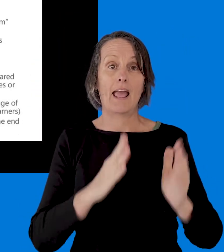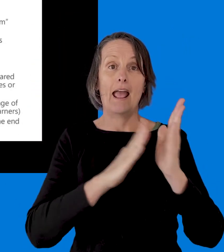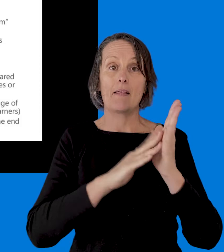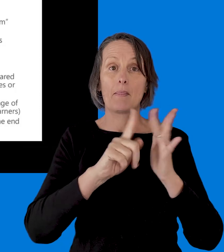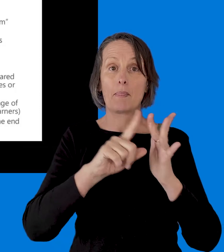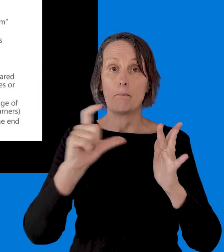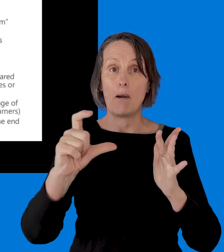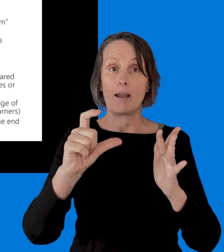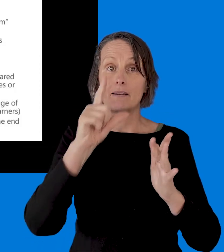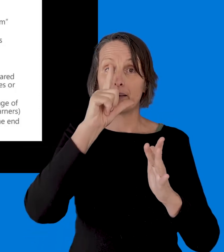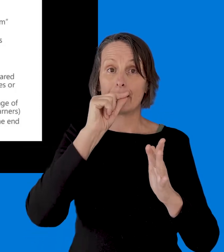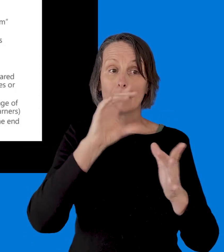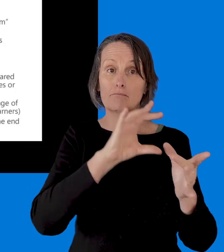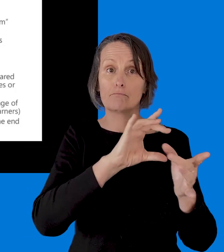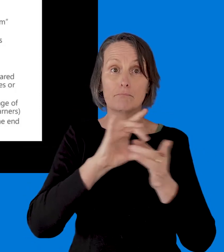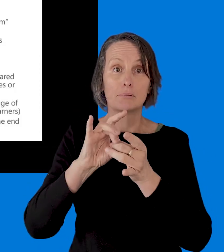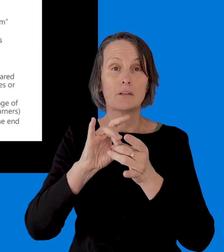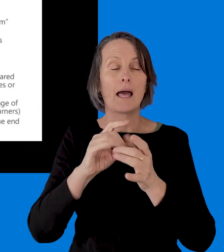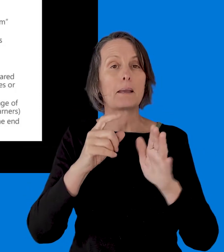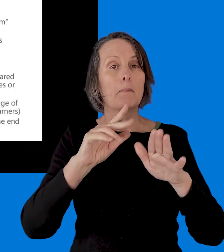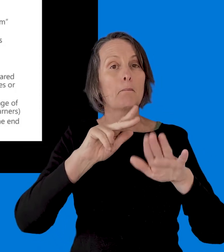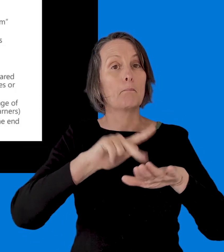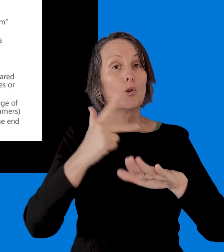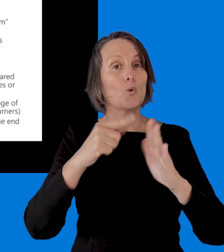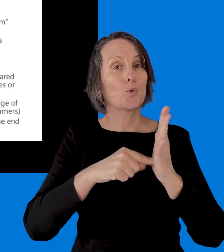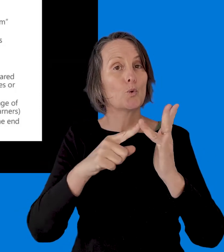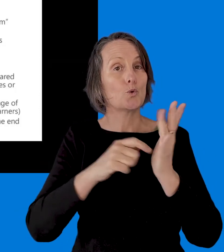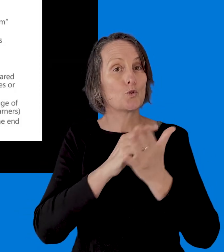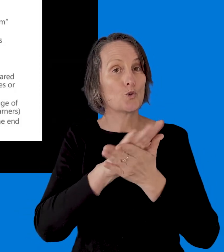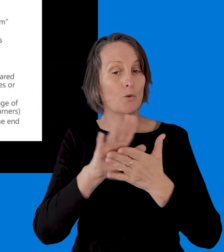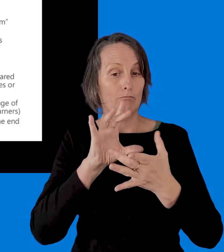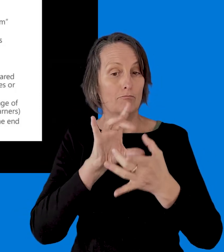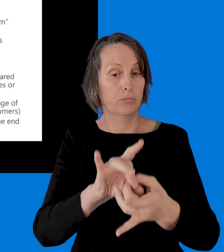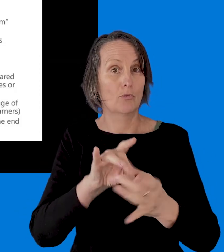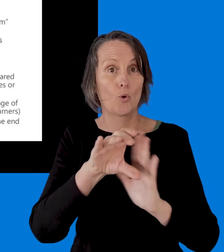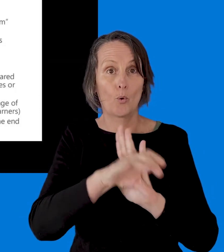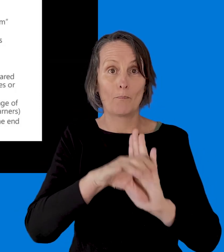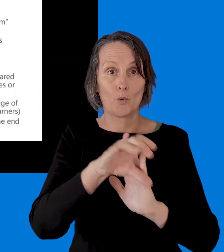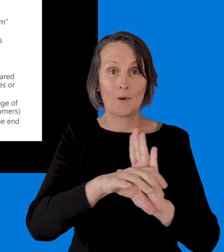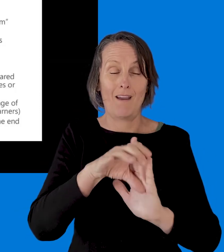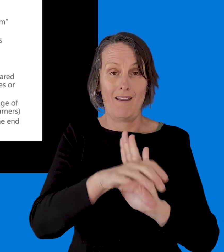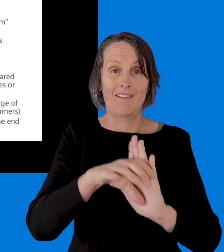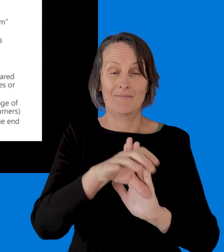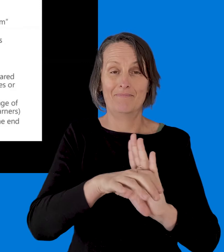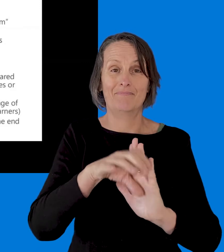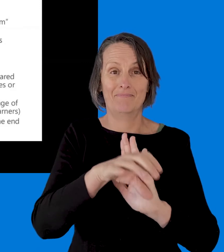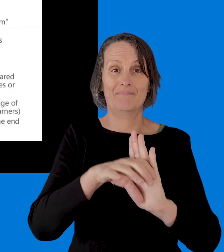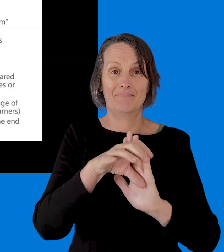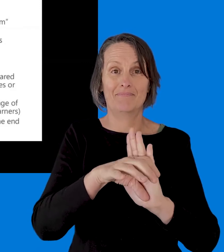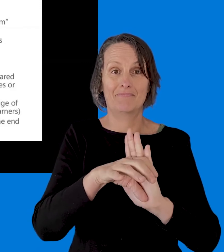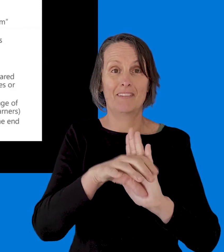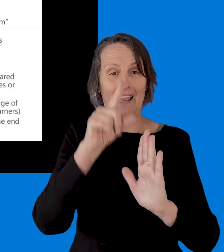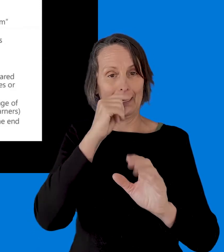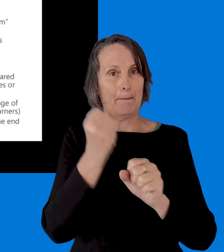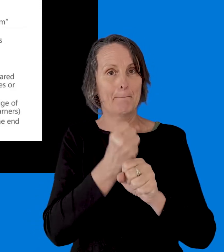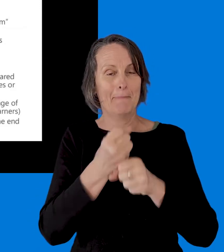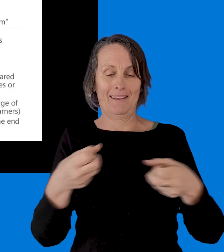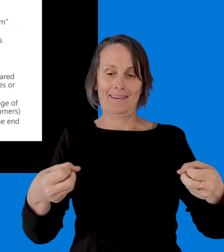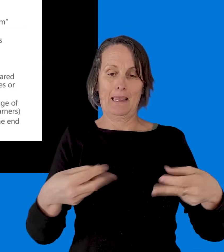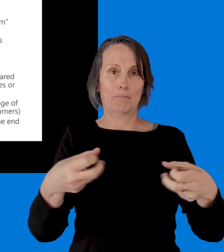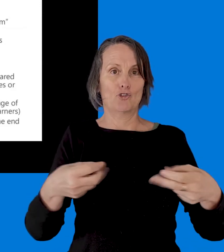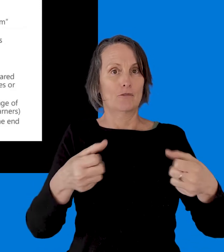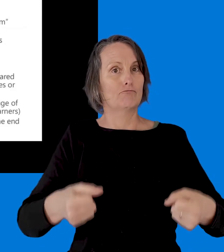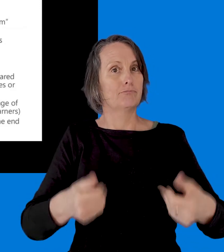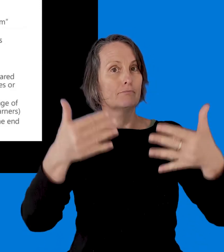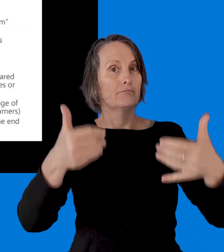is connected. This one is connected via Bluetooth to the computer that she is using to create